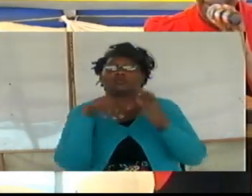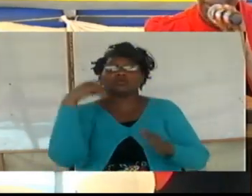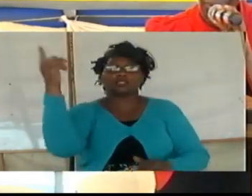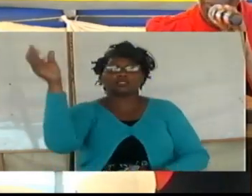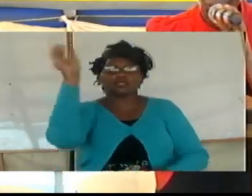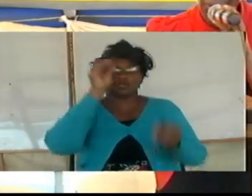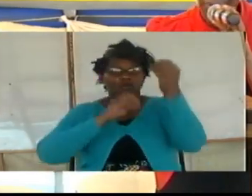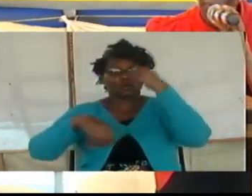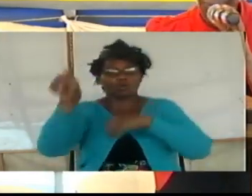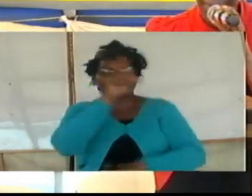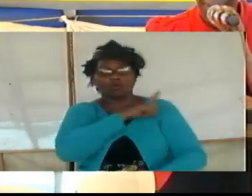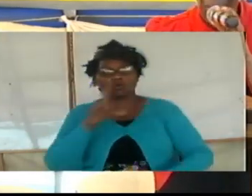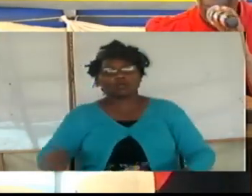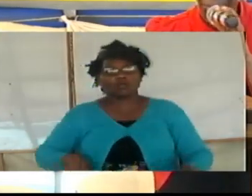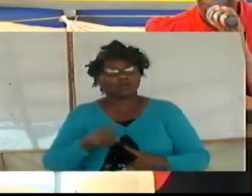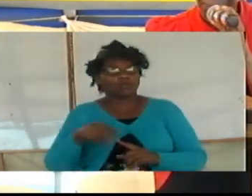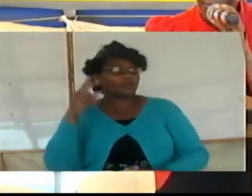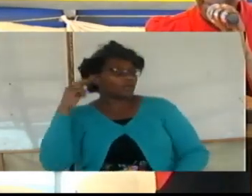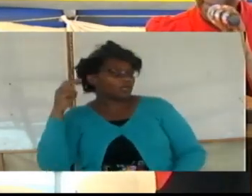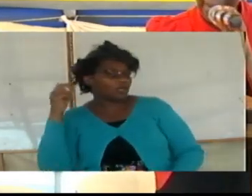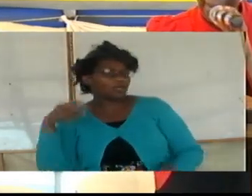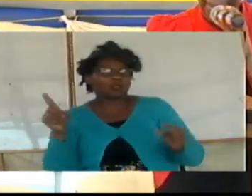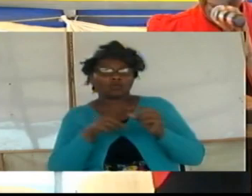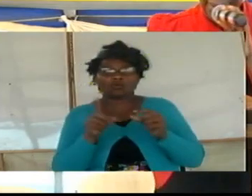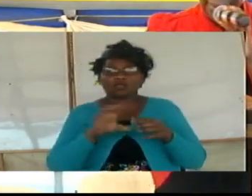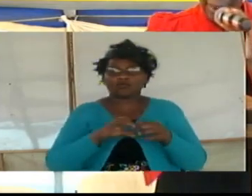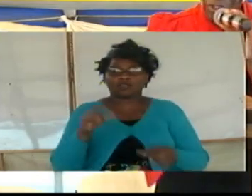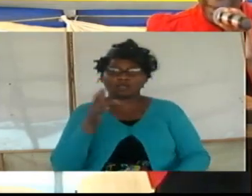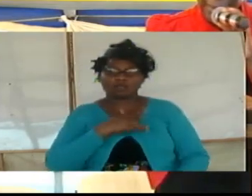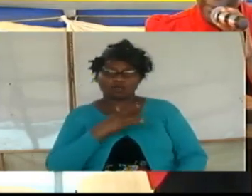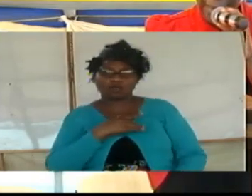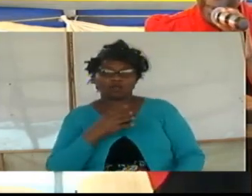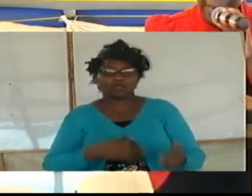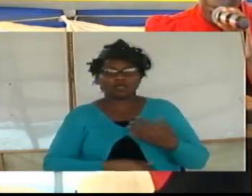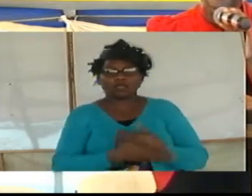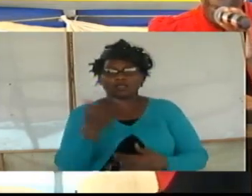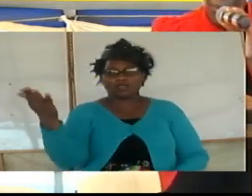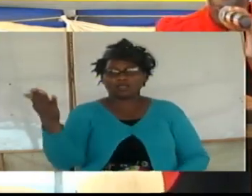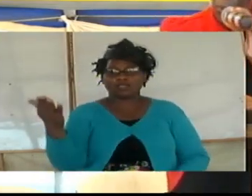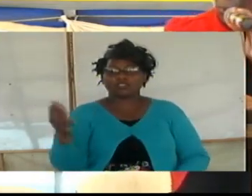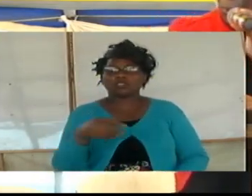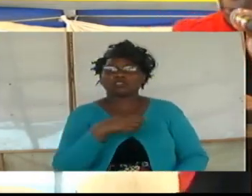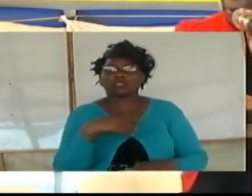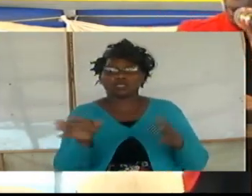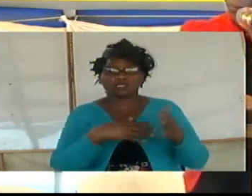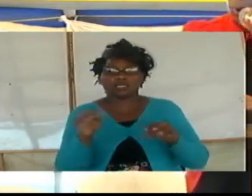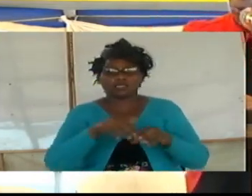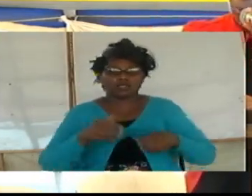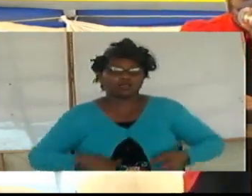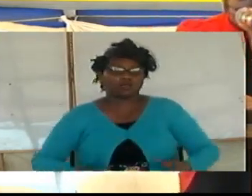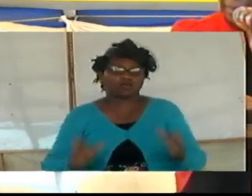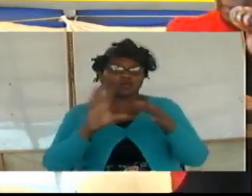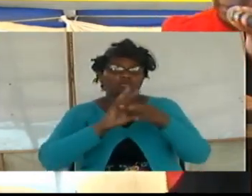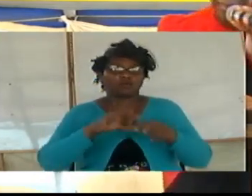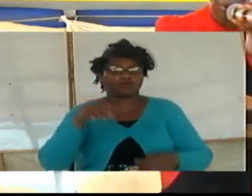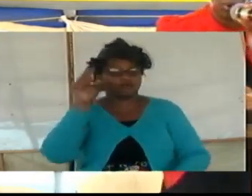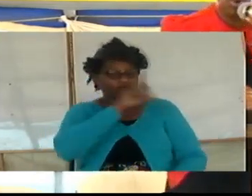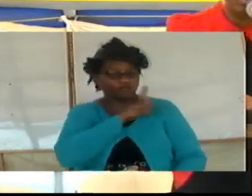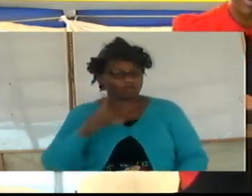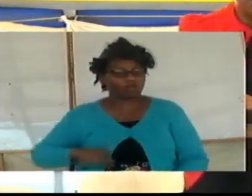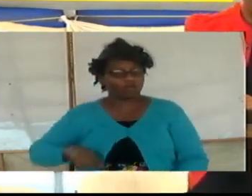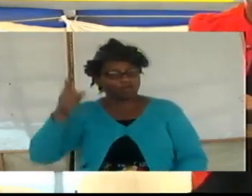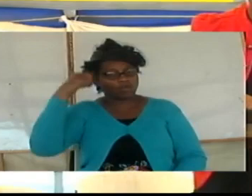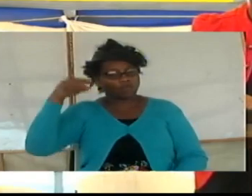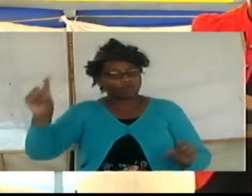they hear the words of thy mouth. Yea, they shall sing in the ways of the Lord, for great is the